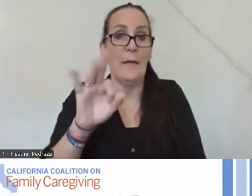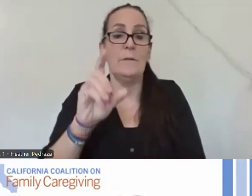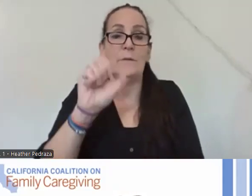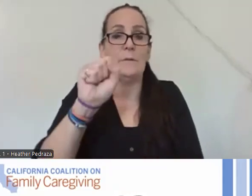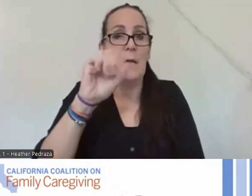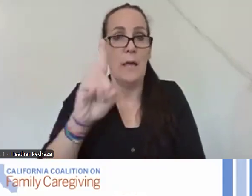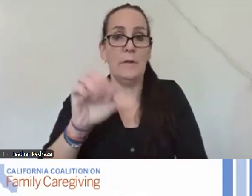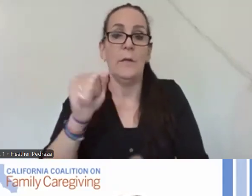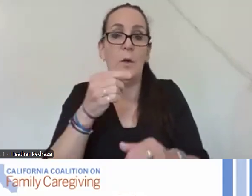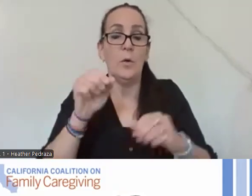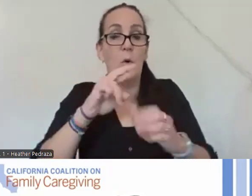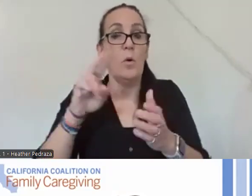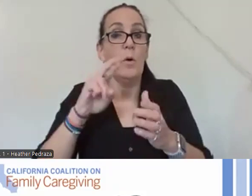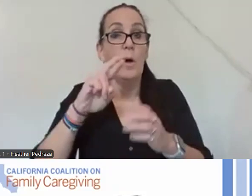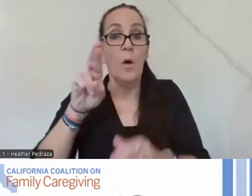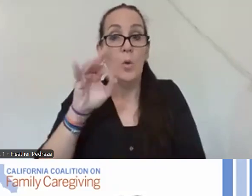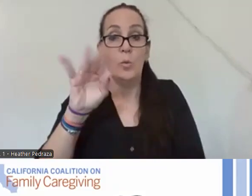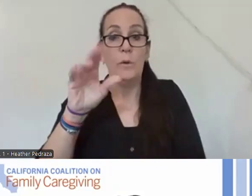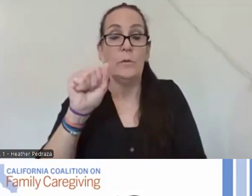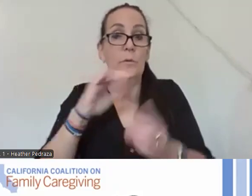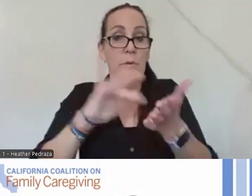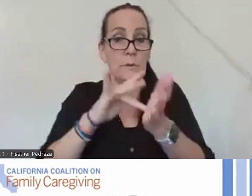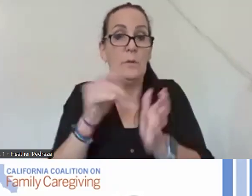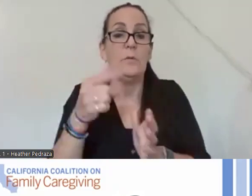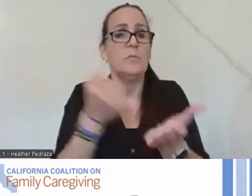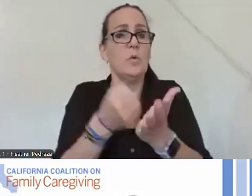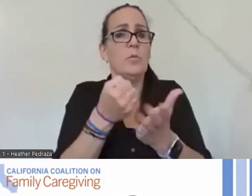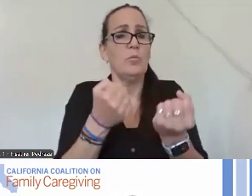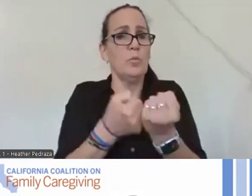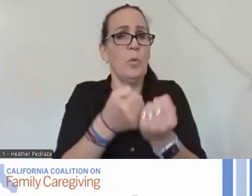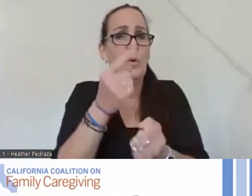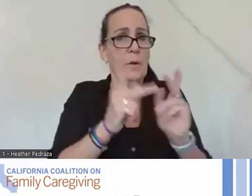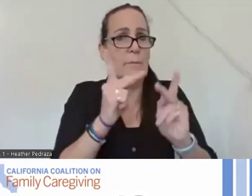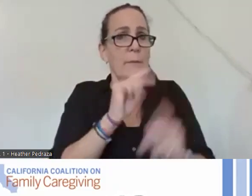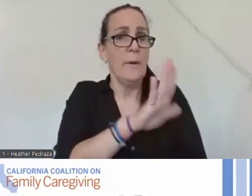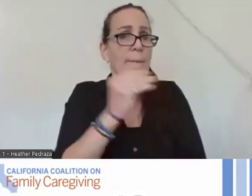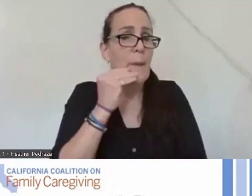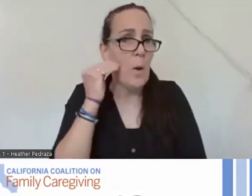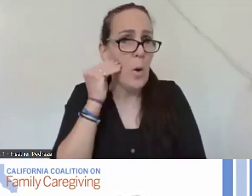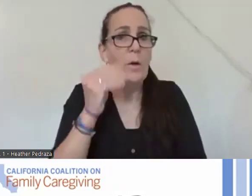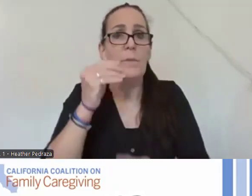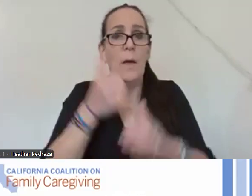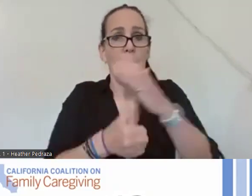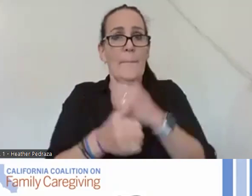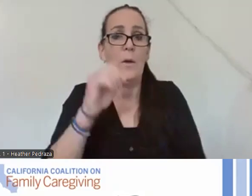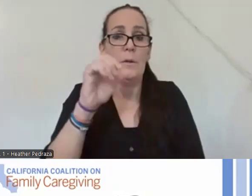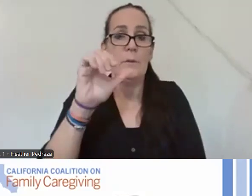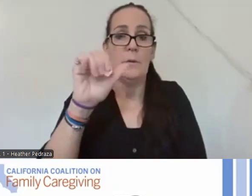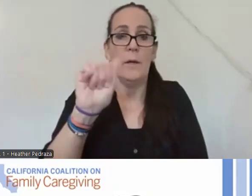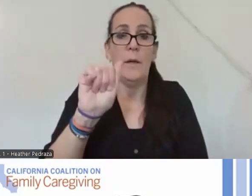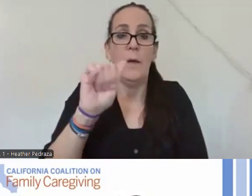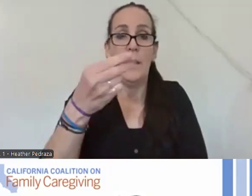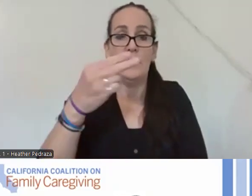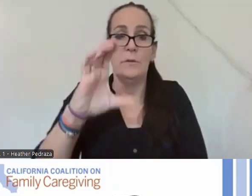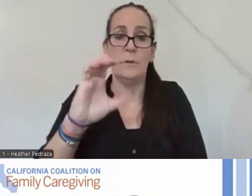providing supports to them in their own homes in the community. So I'm under the HCBS DD waiver.